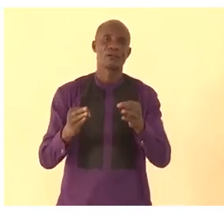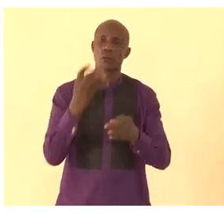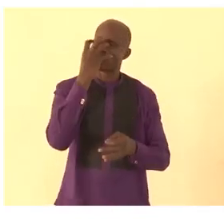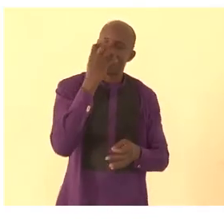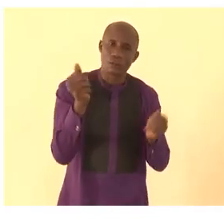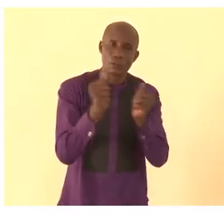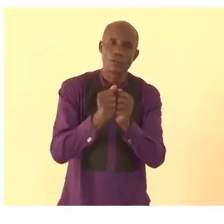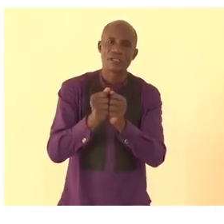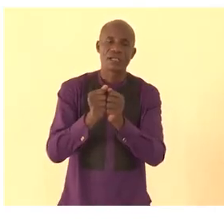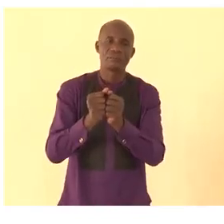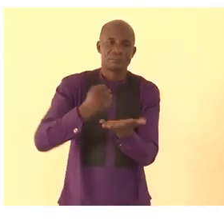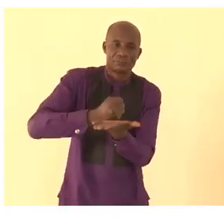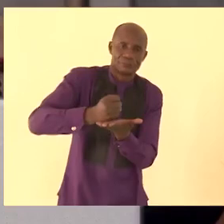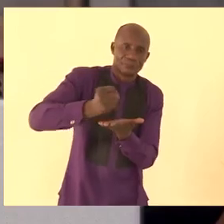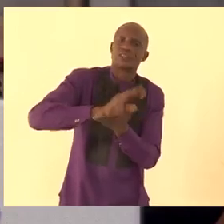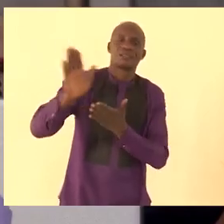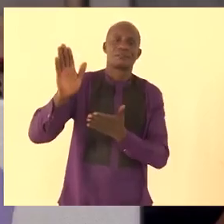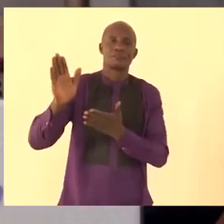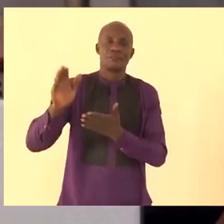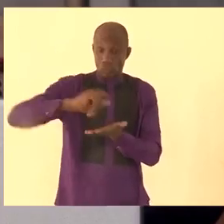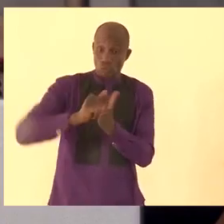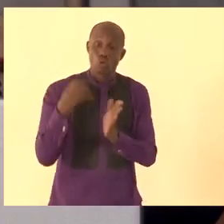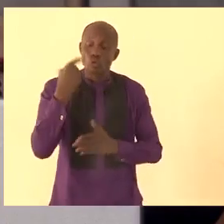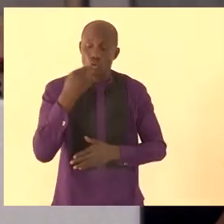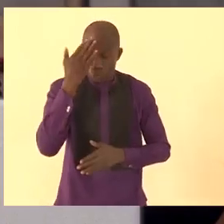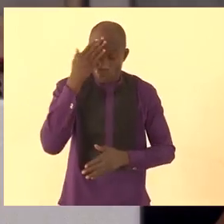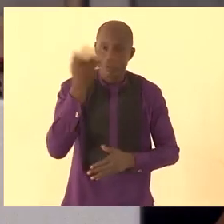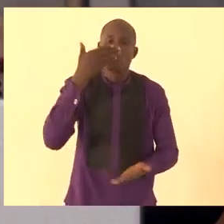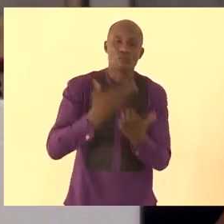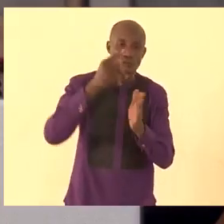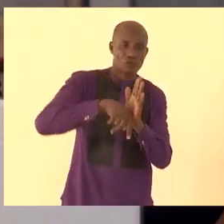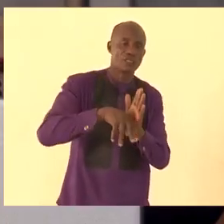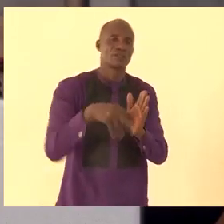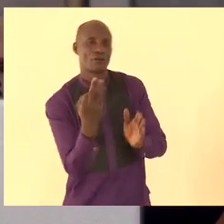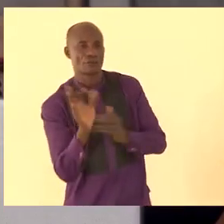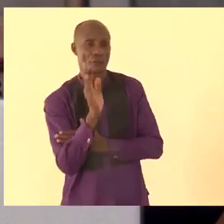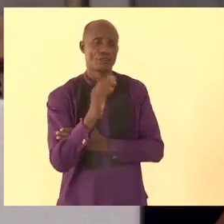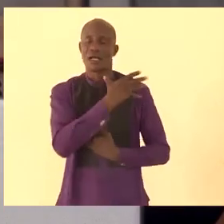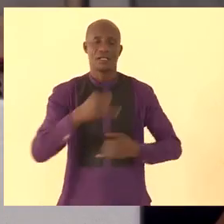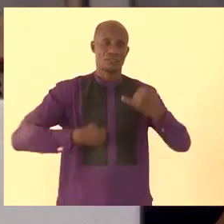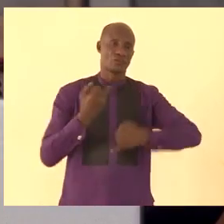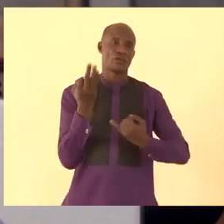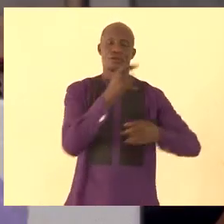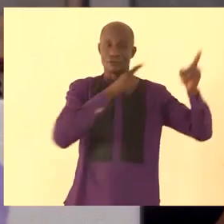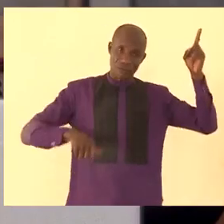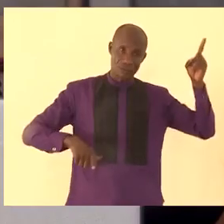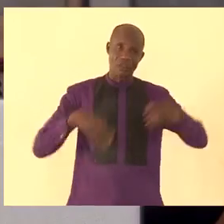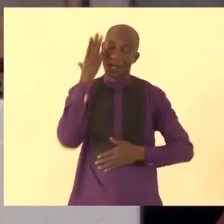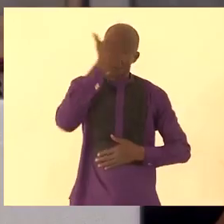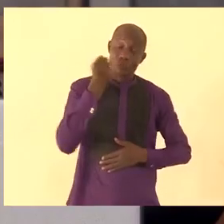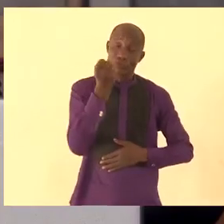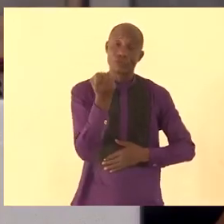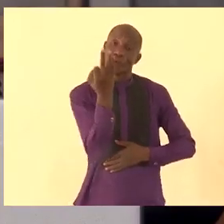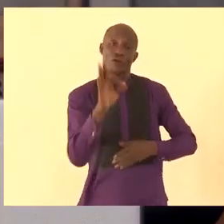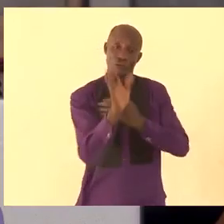Those who really know the goodness of God and the joy of the Lord and the beauty of